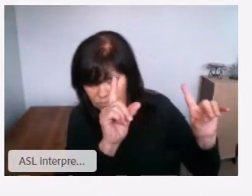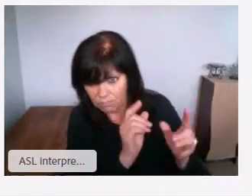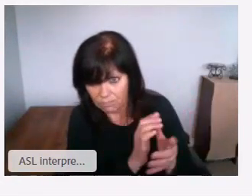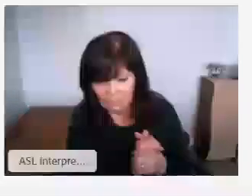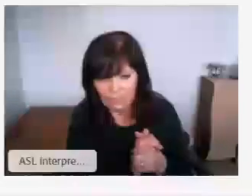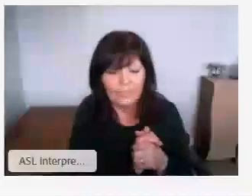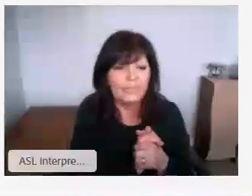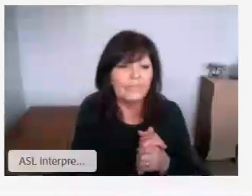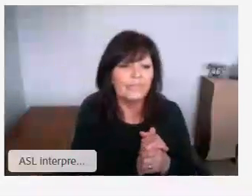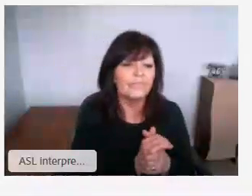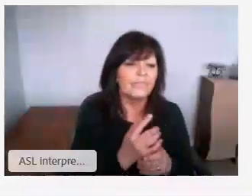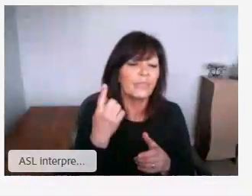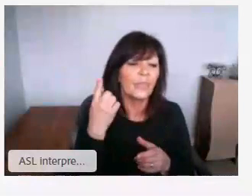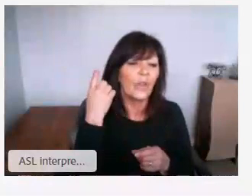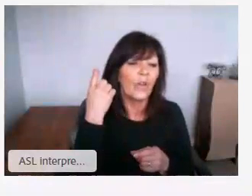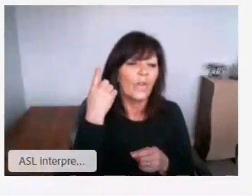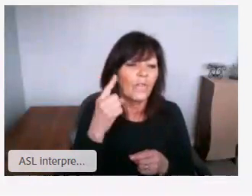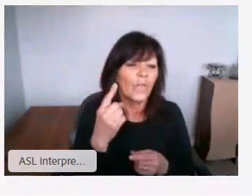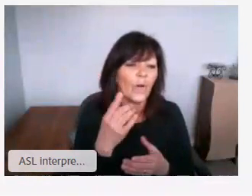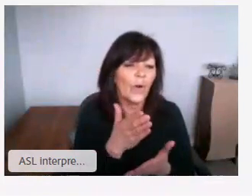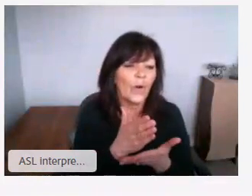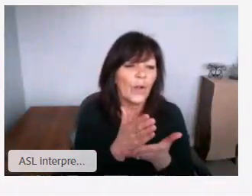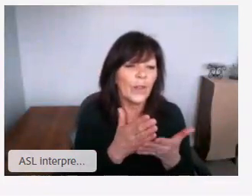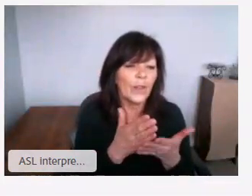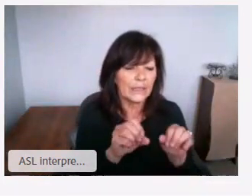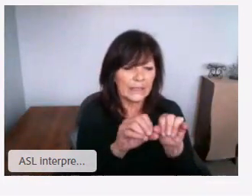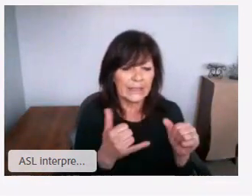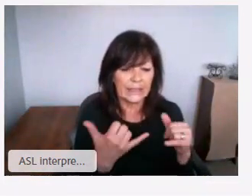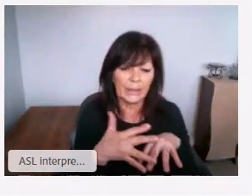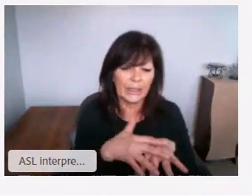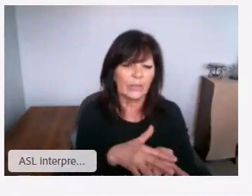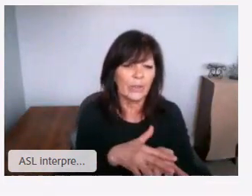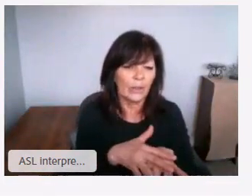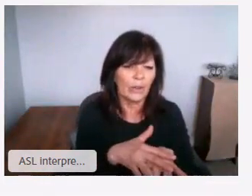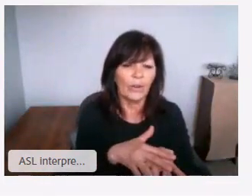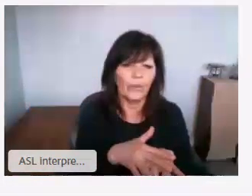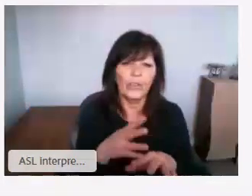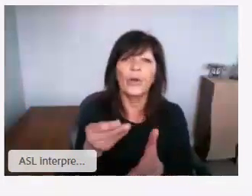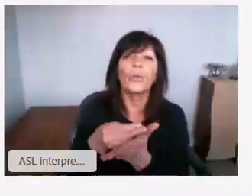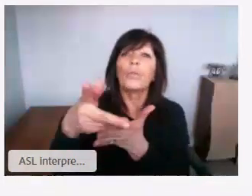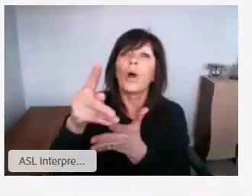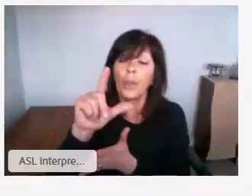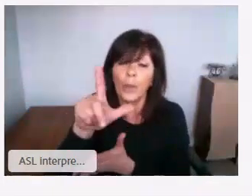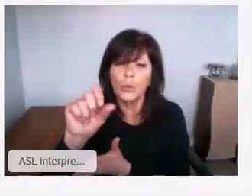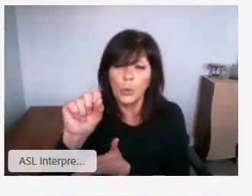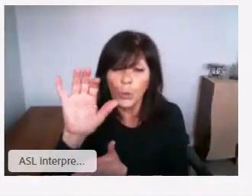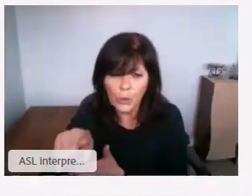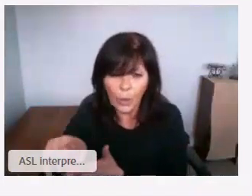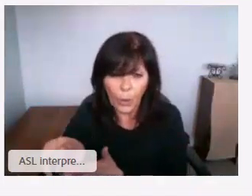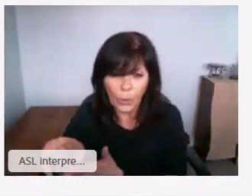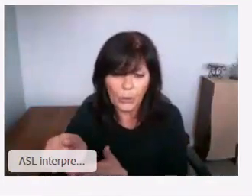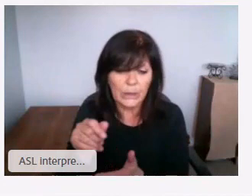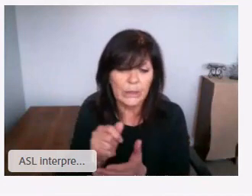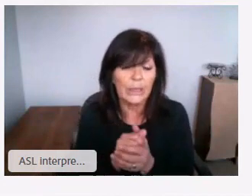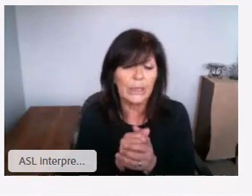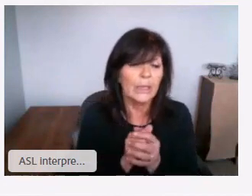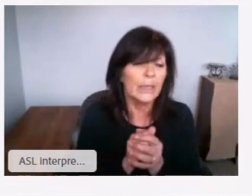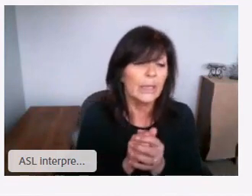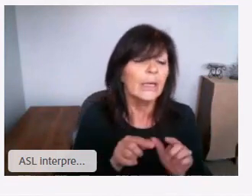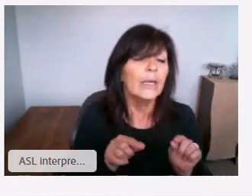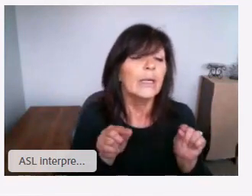For the component and system integration, or the off-the-shelf tools that we procured,